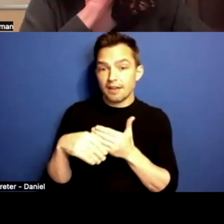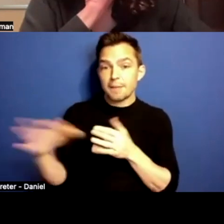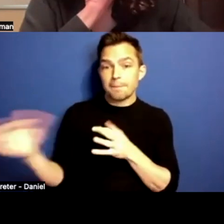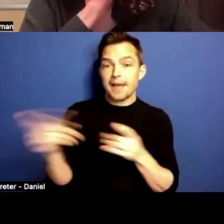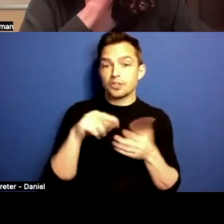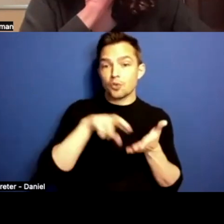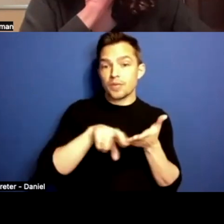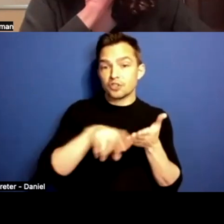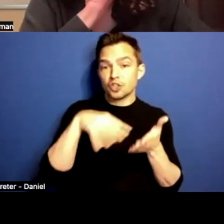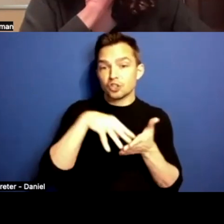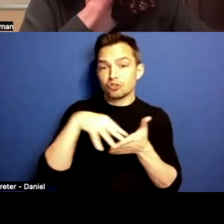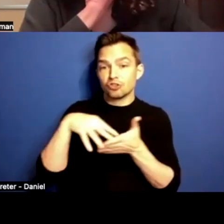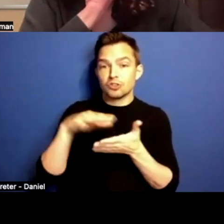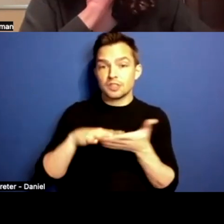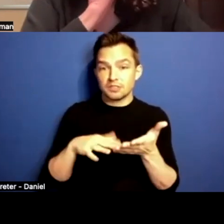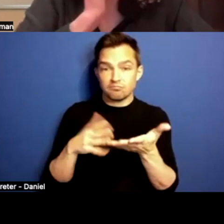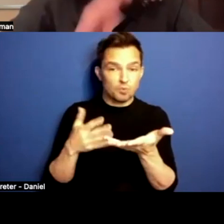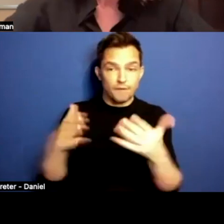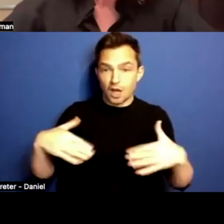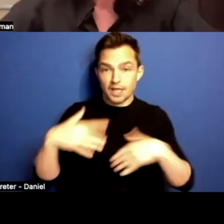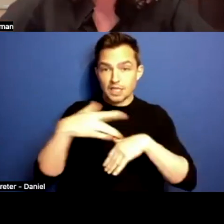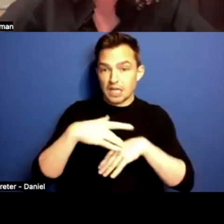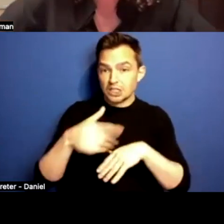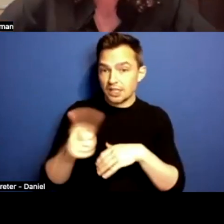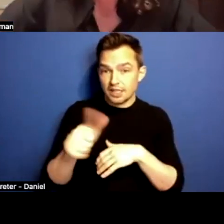we haven't done?